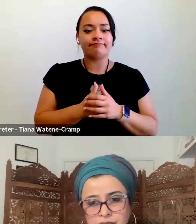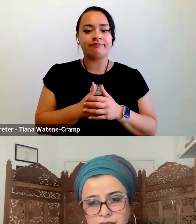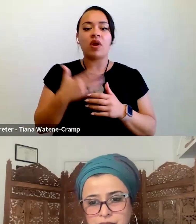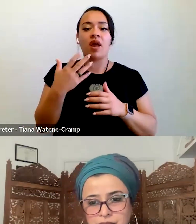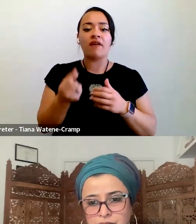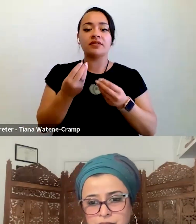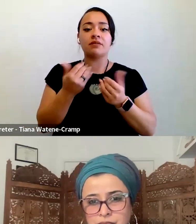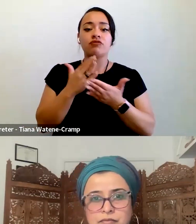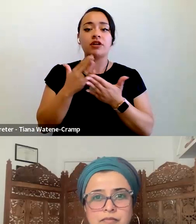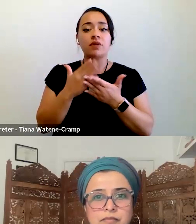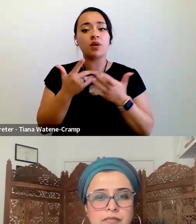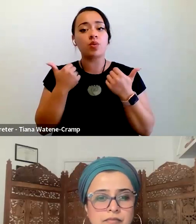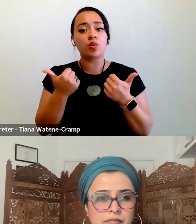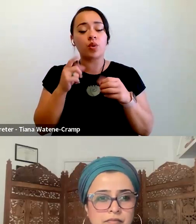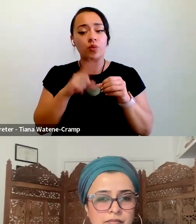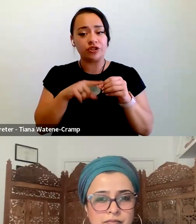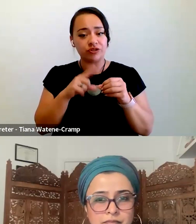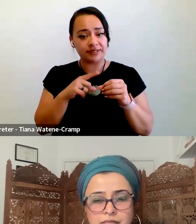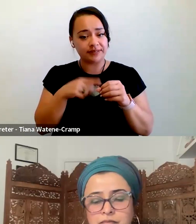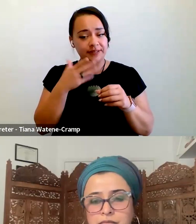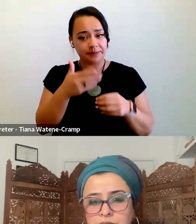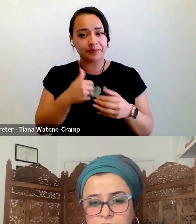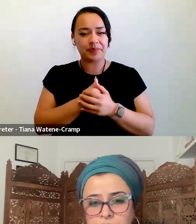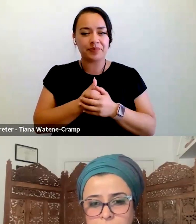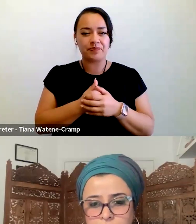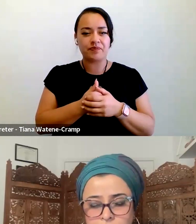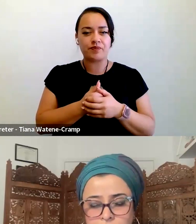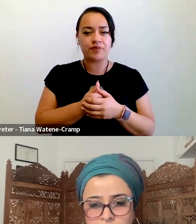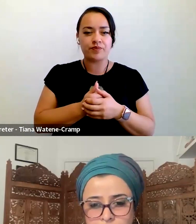good questions as well. We've got